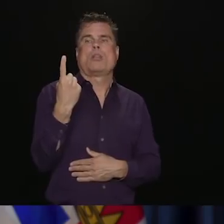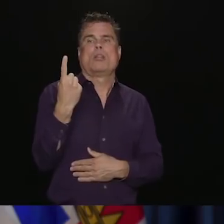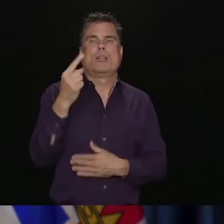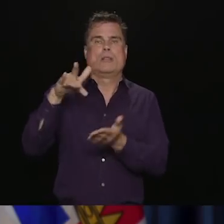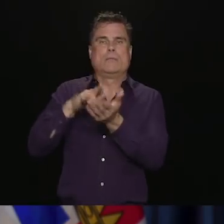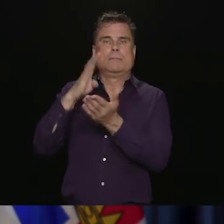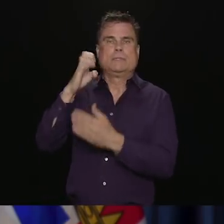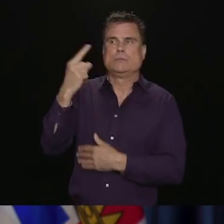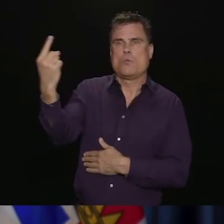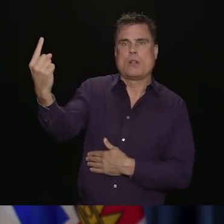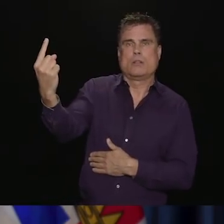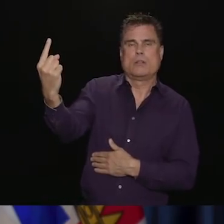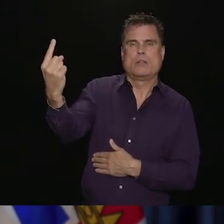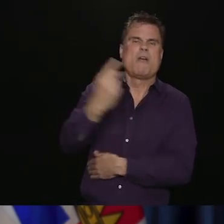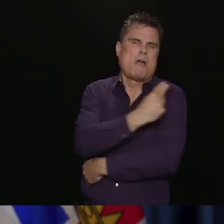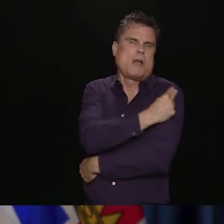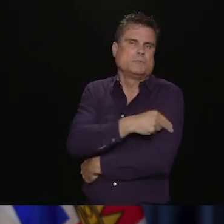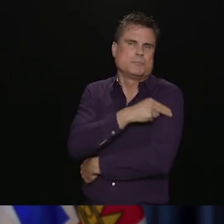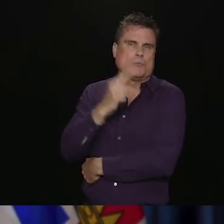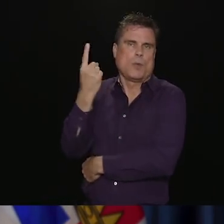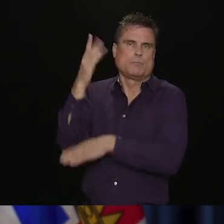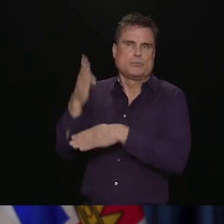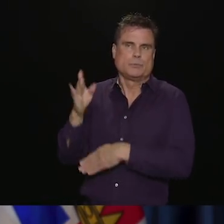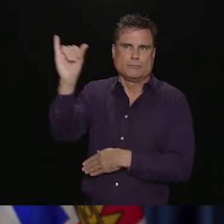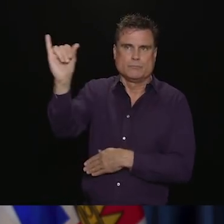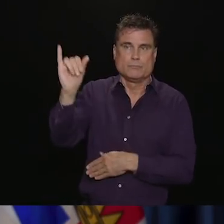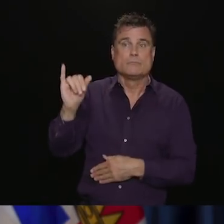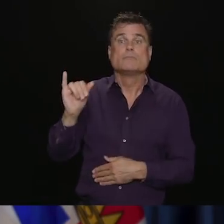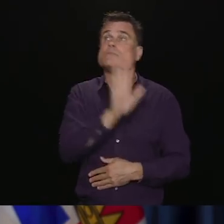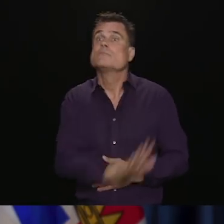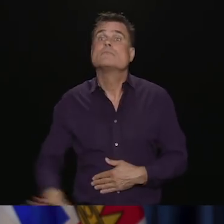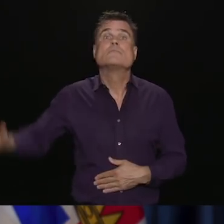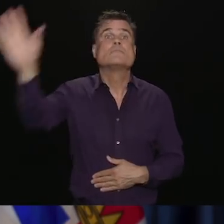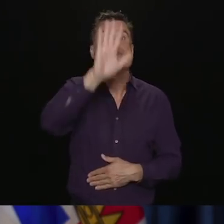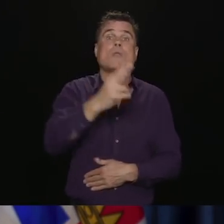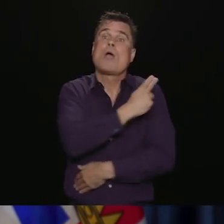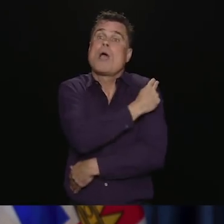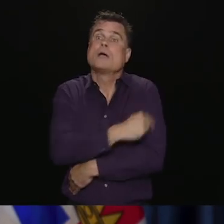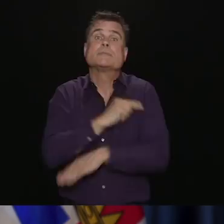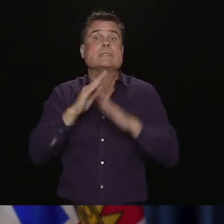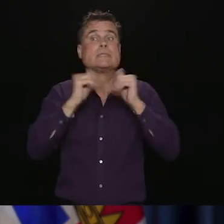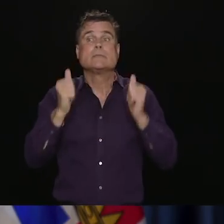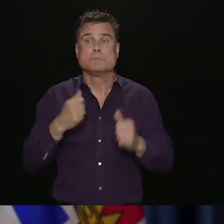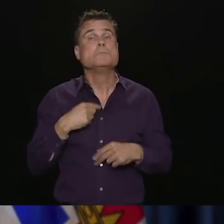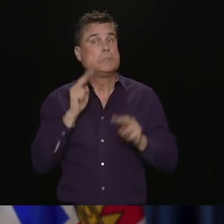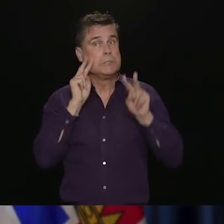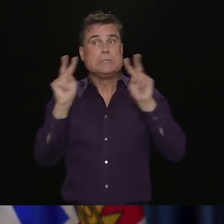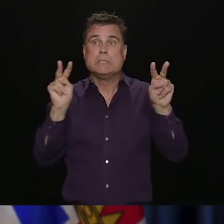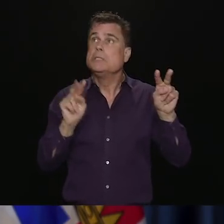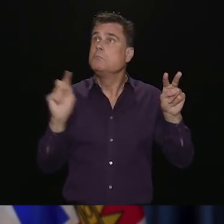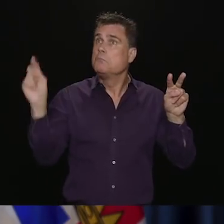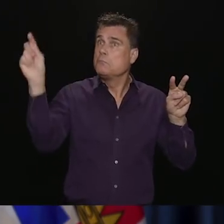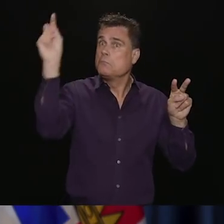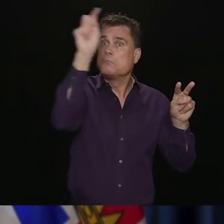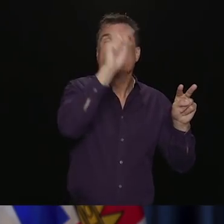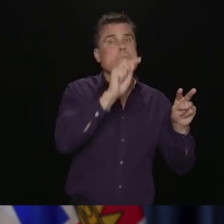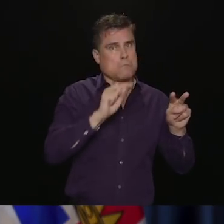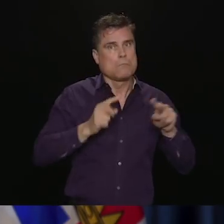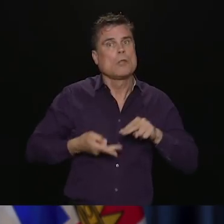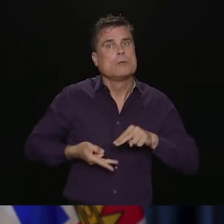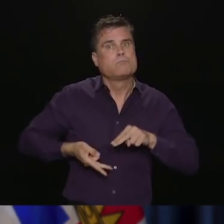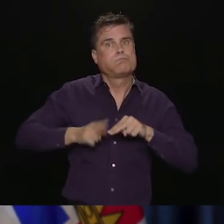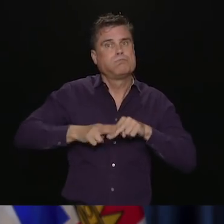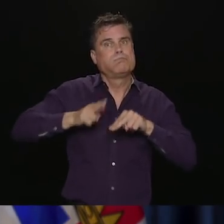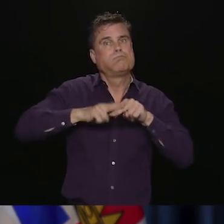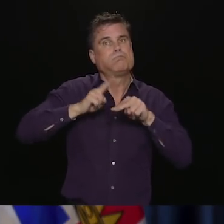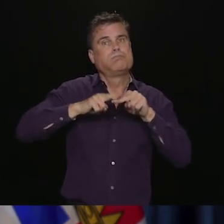care. In our hospitals, we're seeing, again, a continuing increase overall in the number of people and the utilization